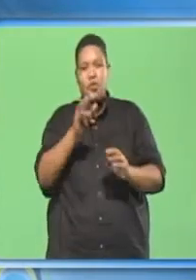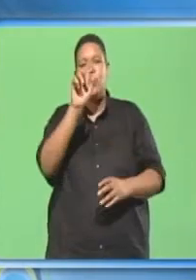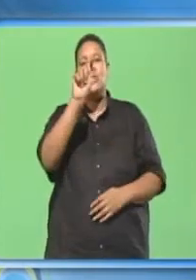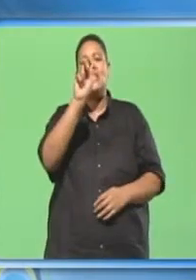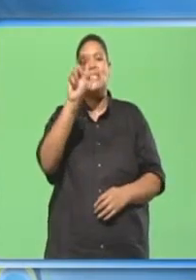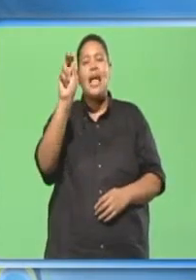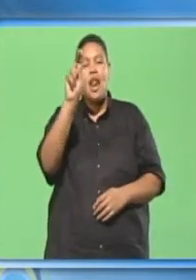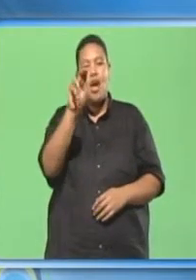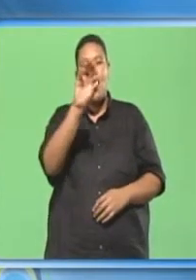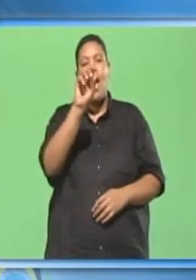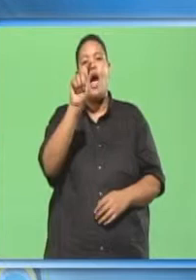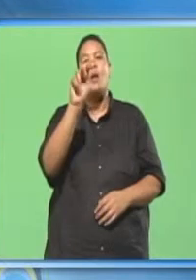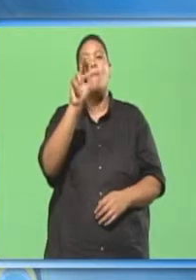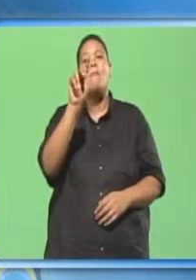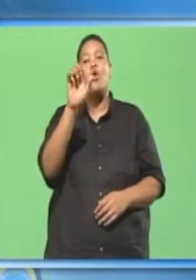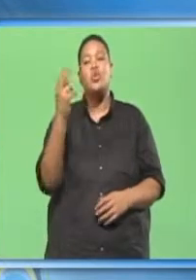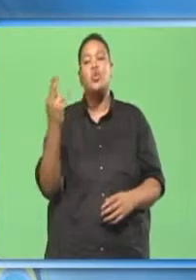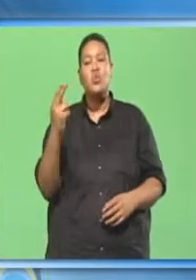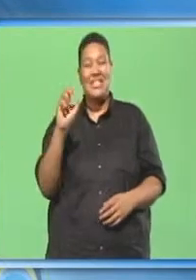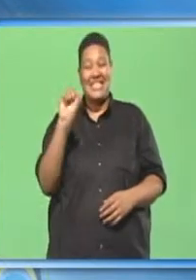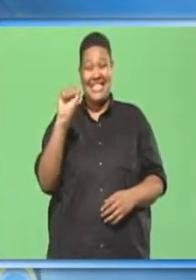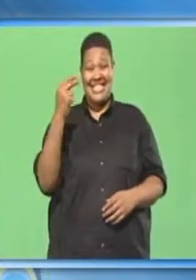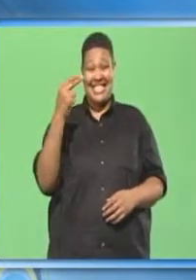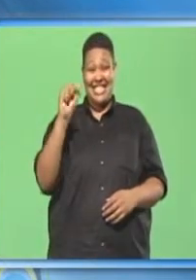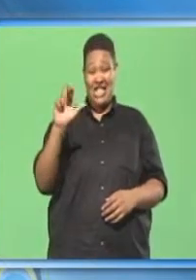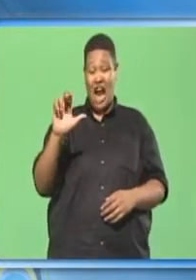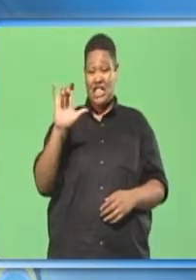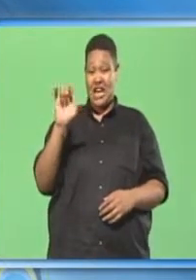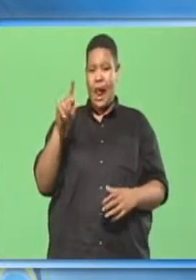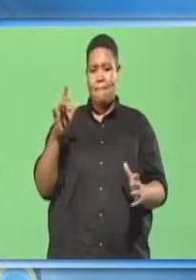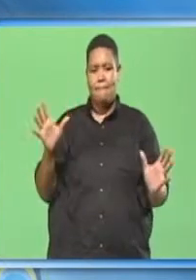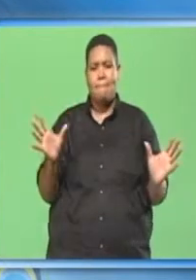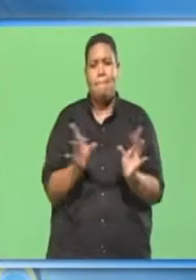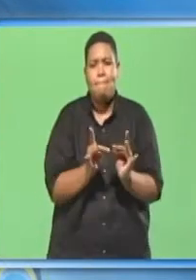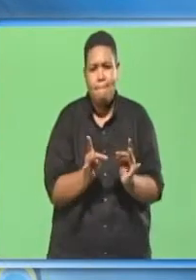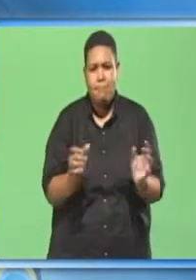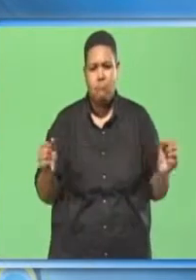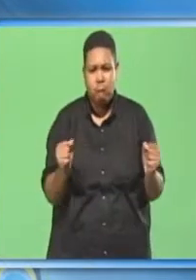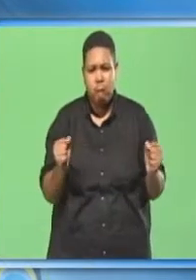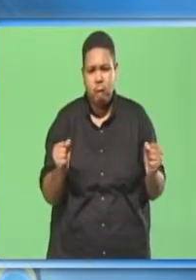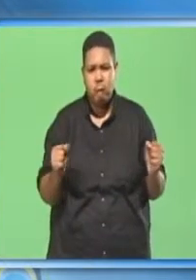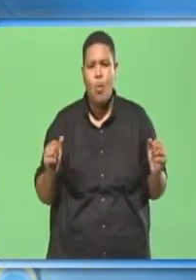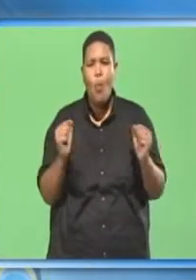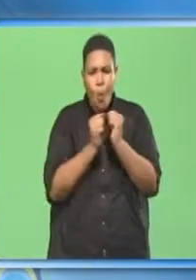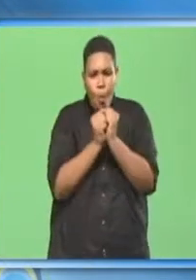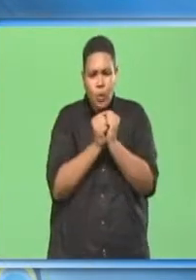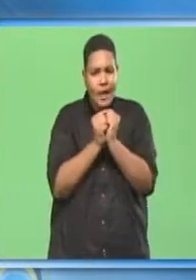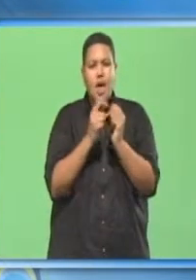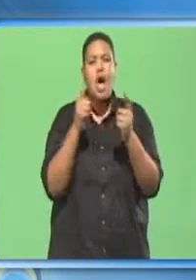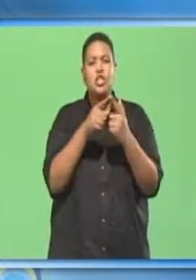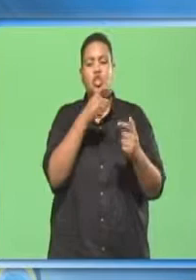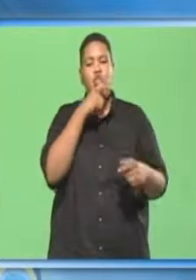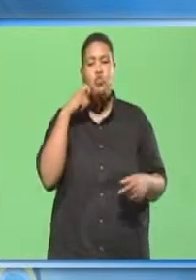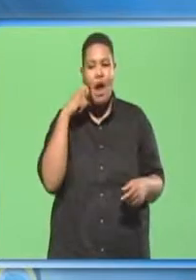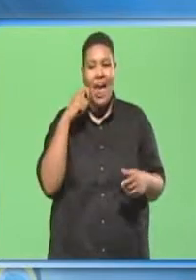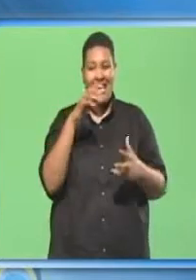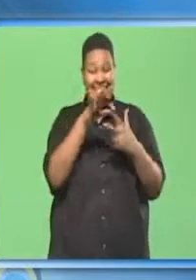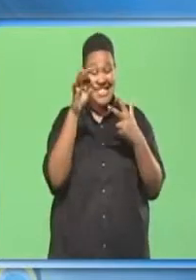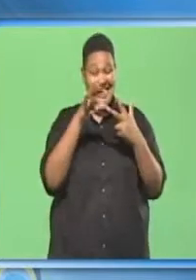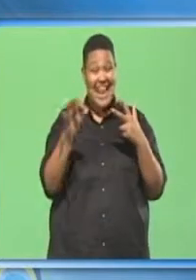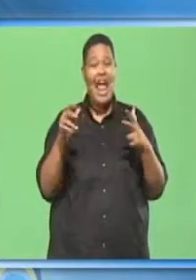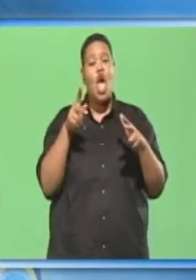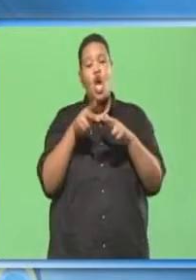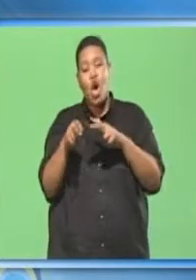Then use a sash clamp to hold the joints together until dry. Top. Select,